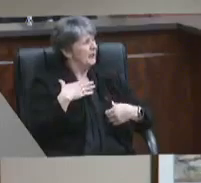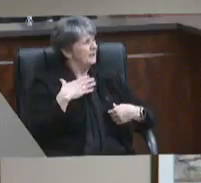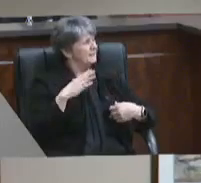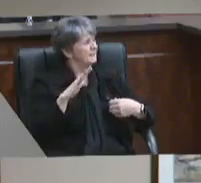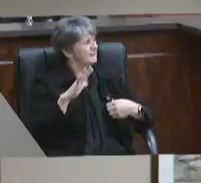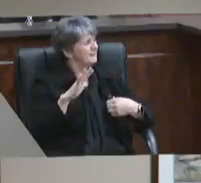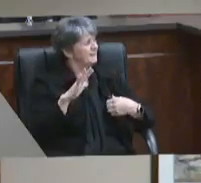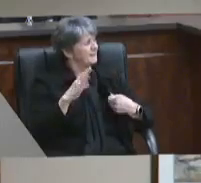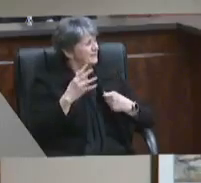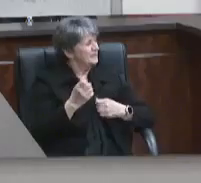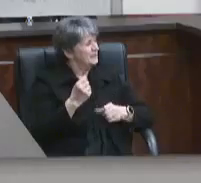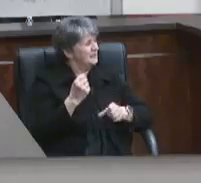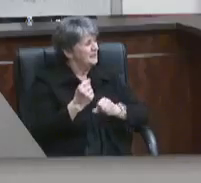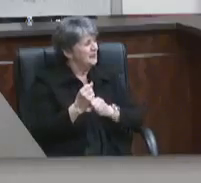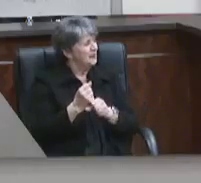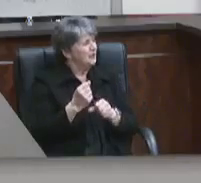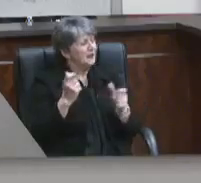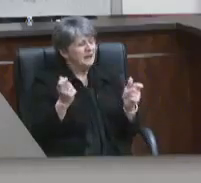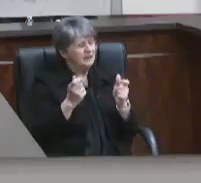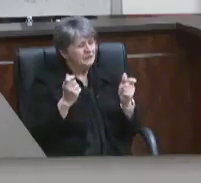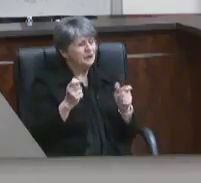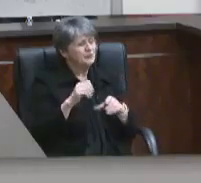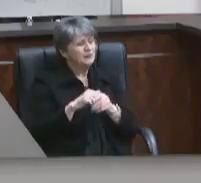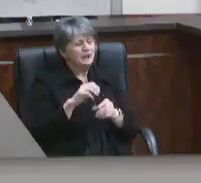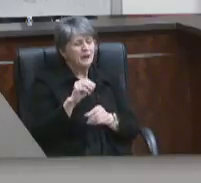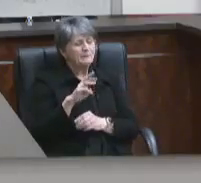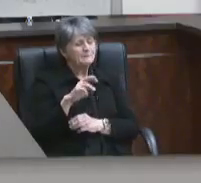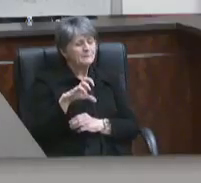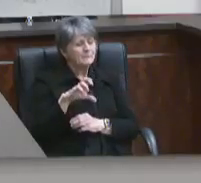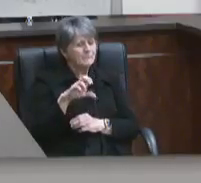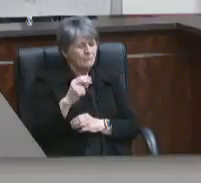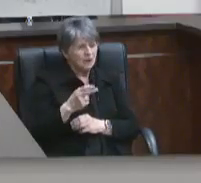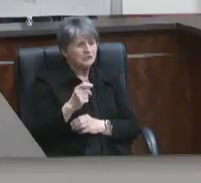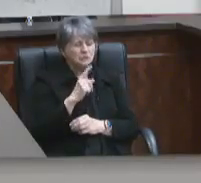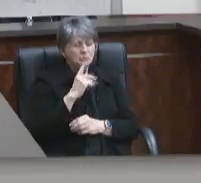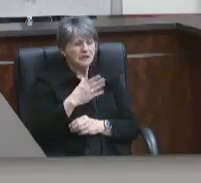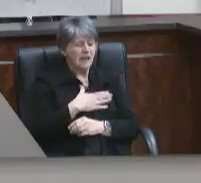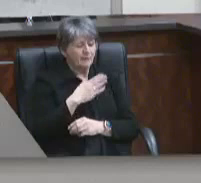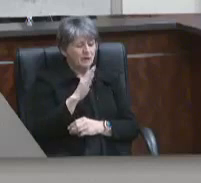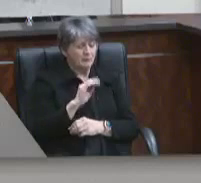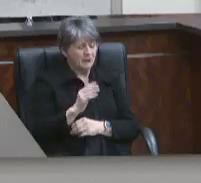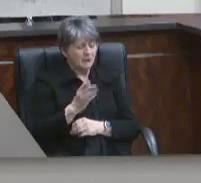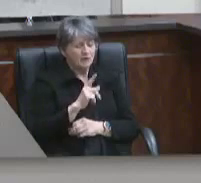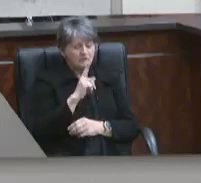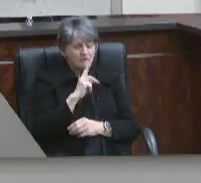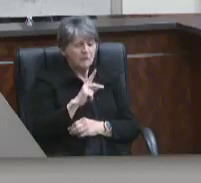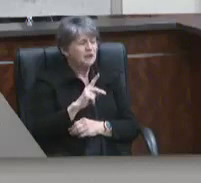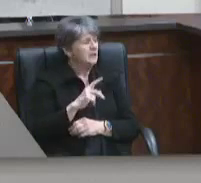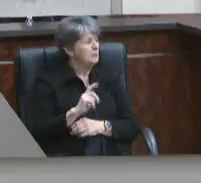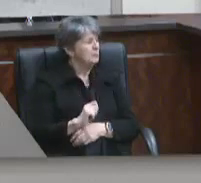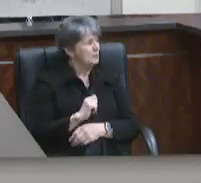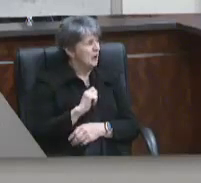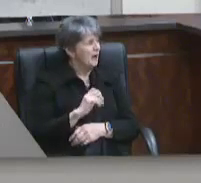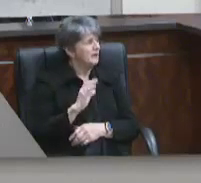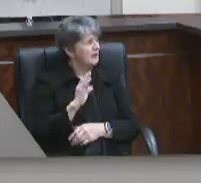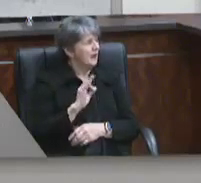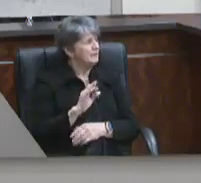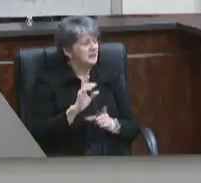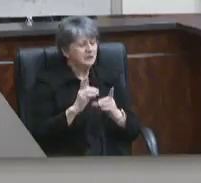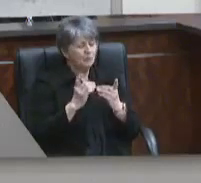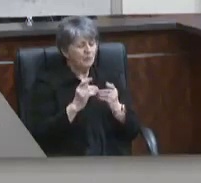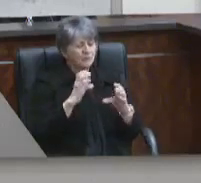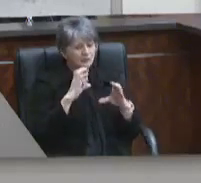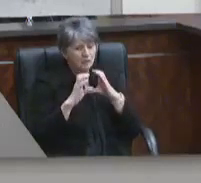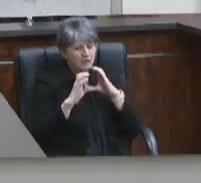city in March. So I'm really happy to be here. And I'm extremely proud of our dedicated and hardworking Department of